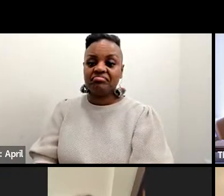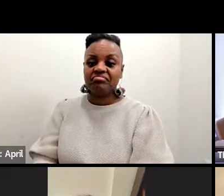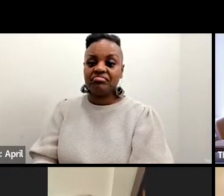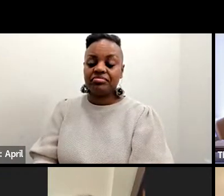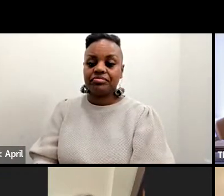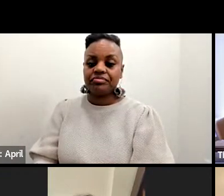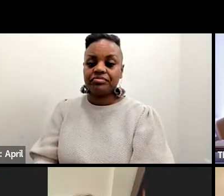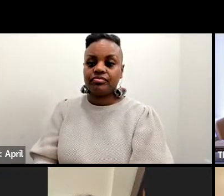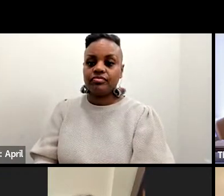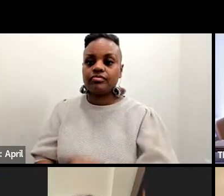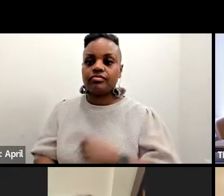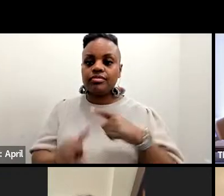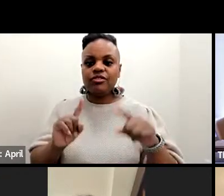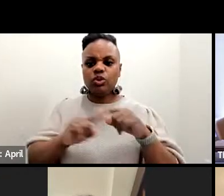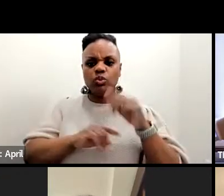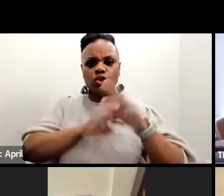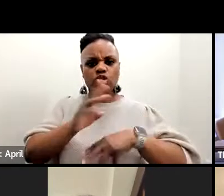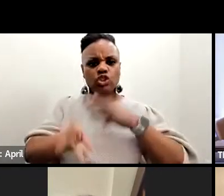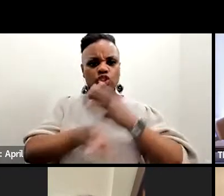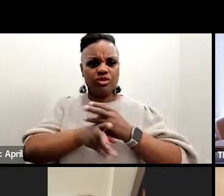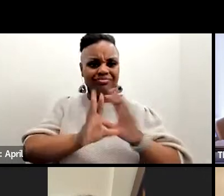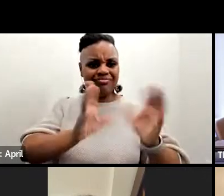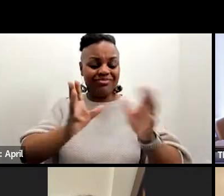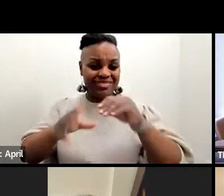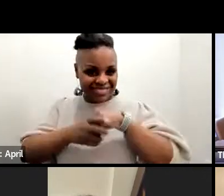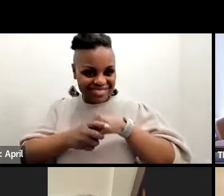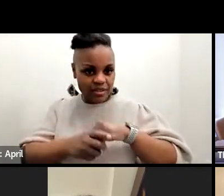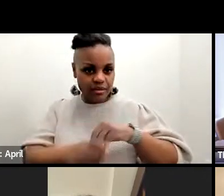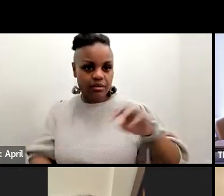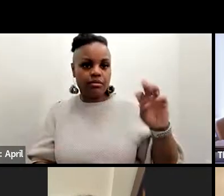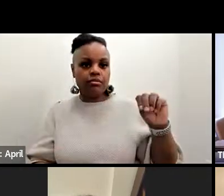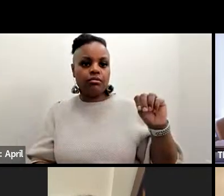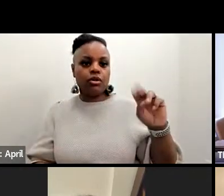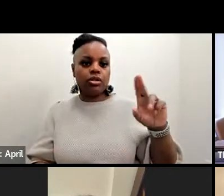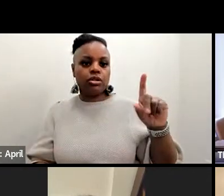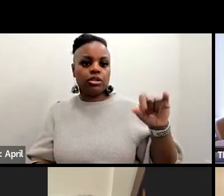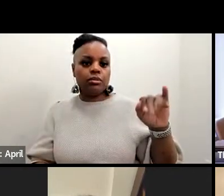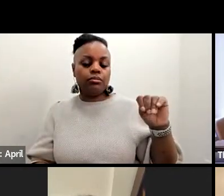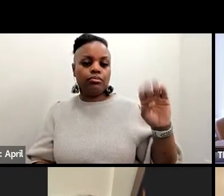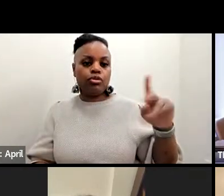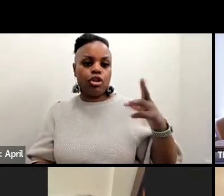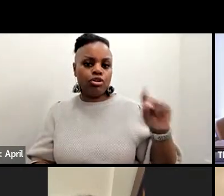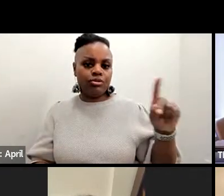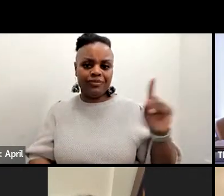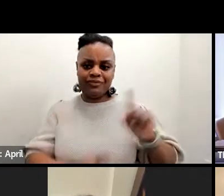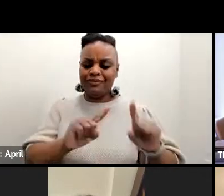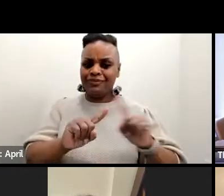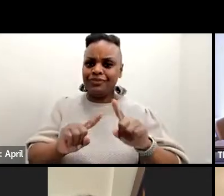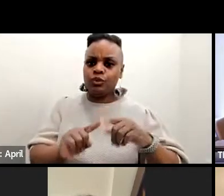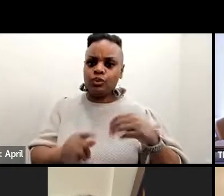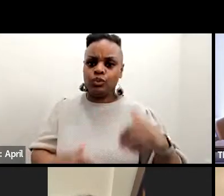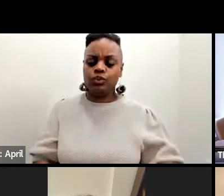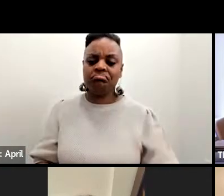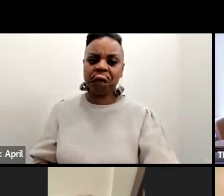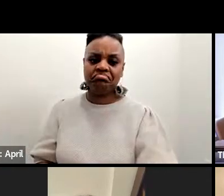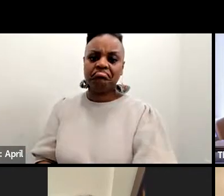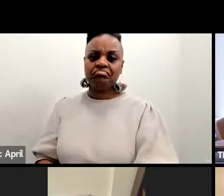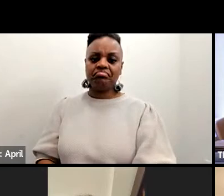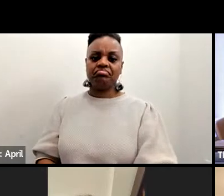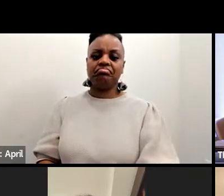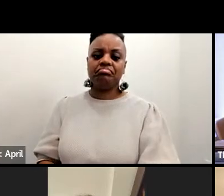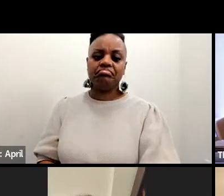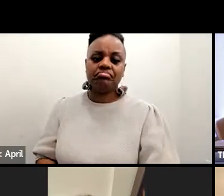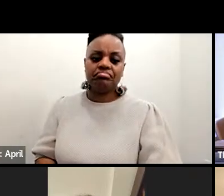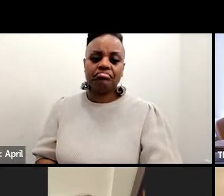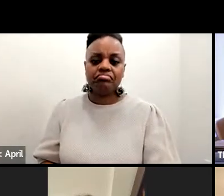is quite malleable depending on what the situation is repressively. And it also led to what kind of